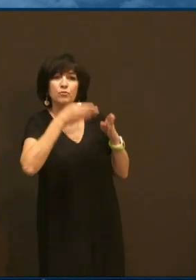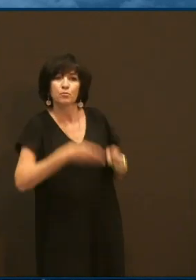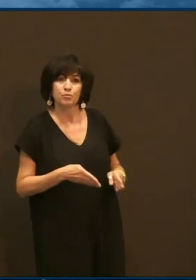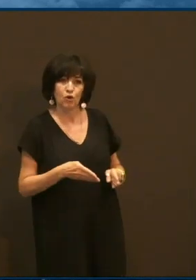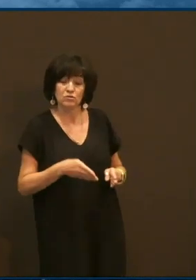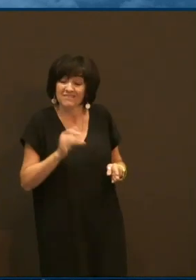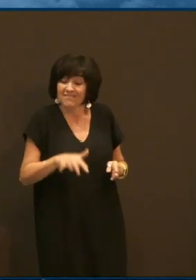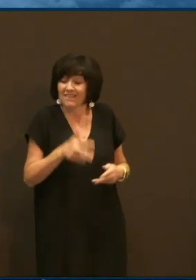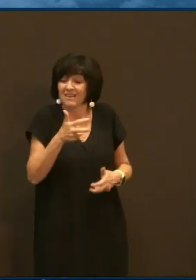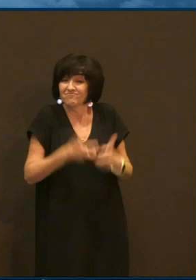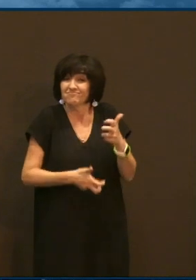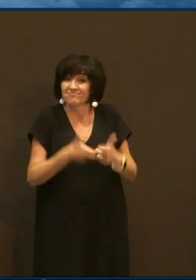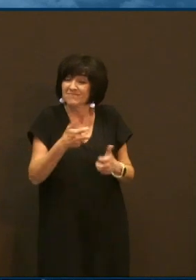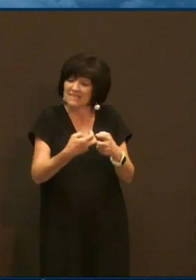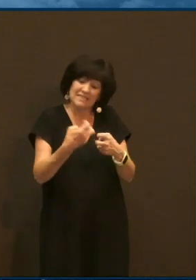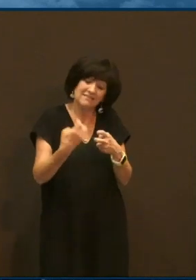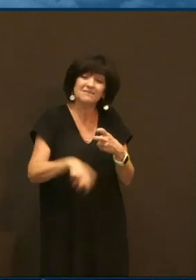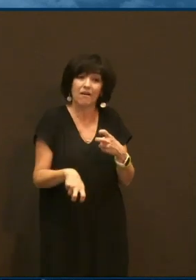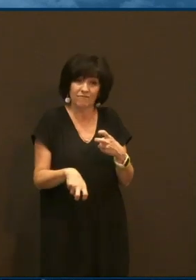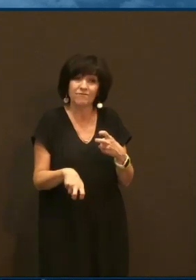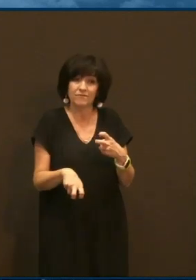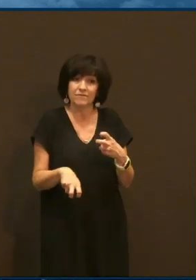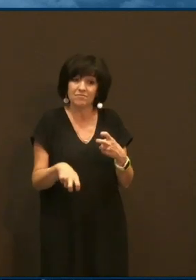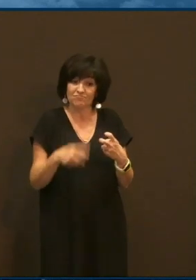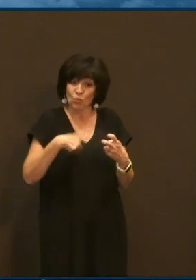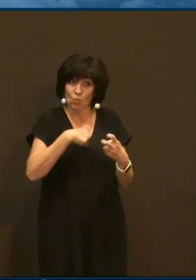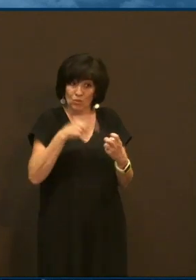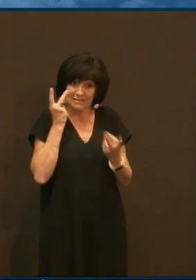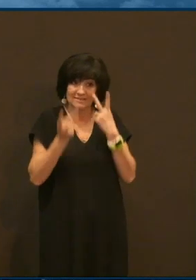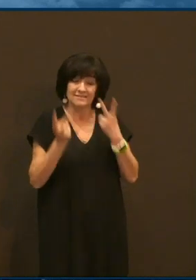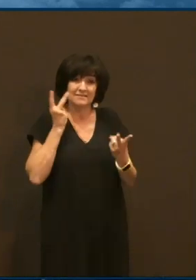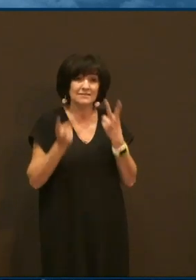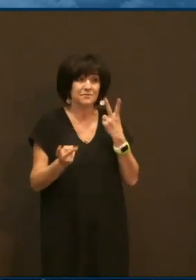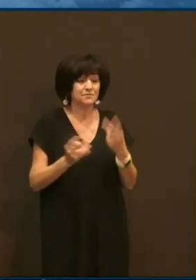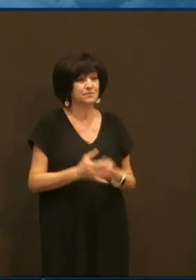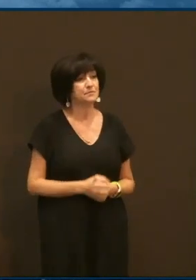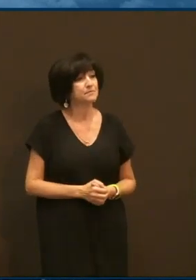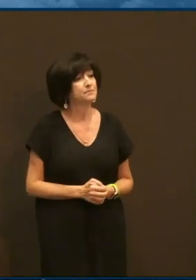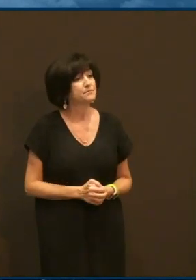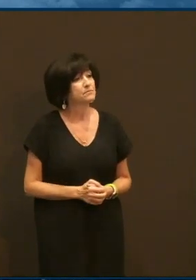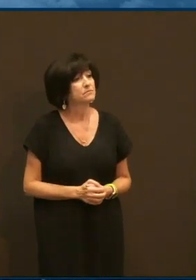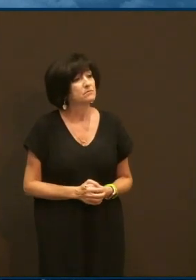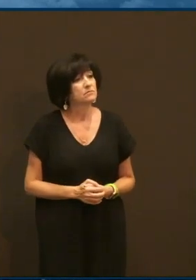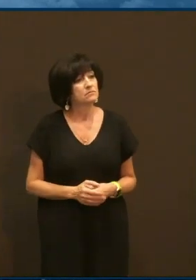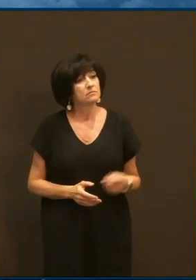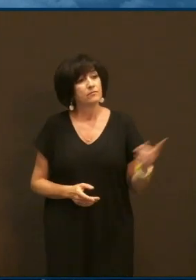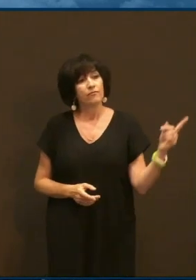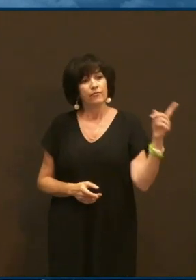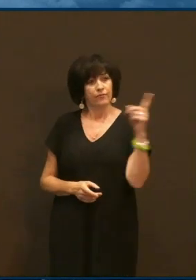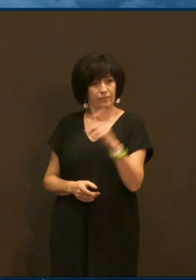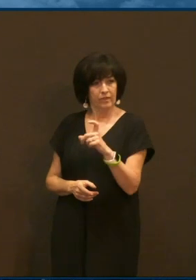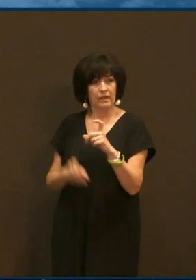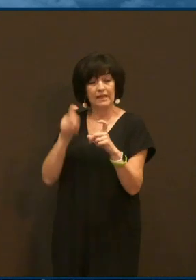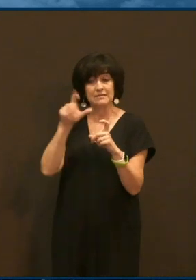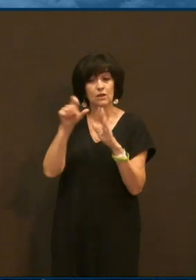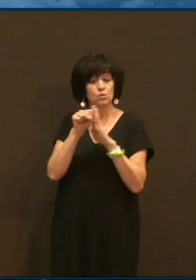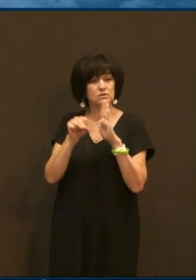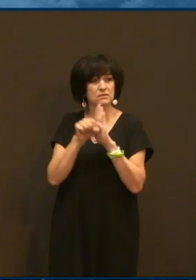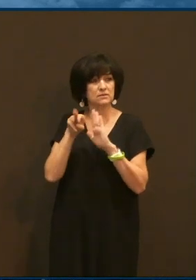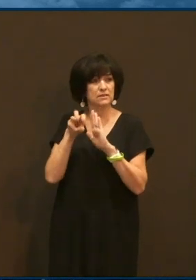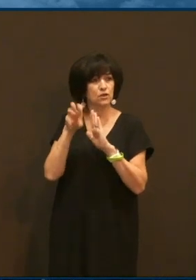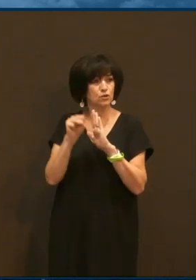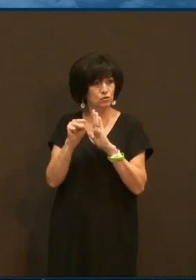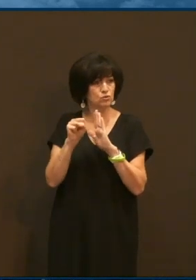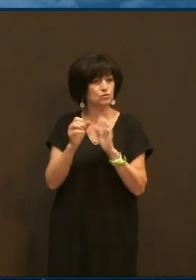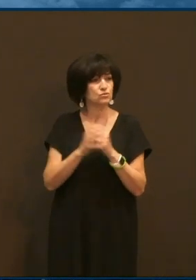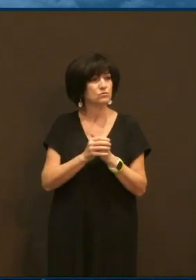a troublesome learning that we've had over the last several months. The next question's from Matt Biddle at Delaware State News. What will the governor